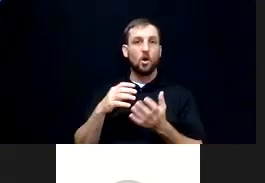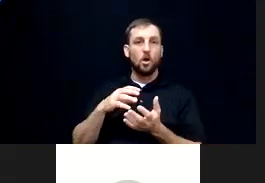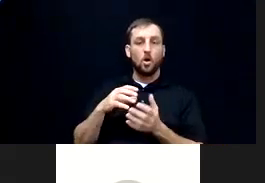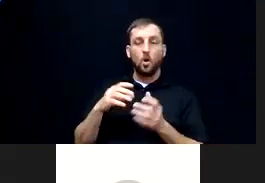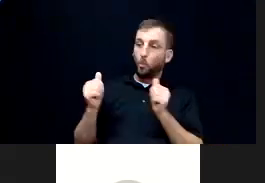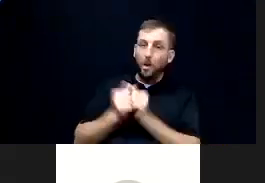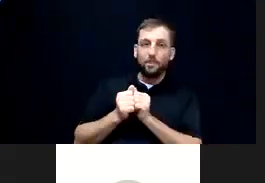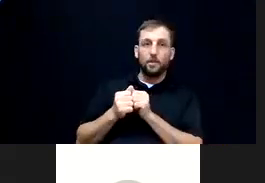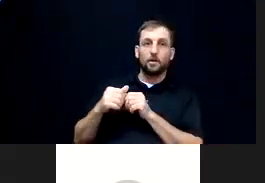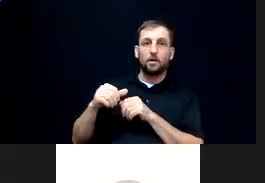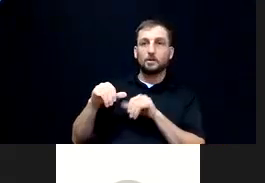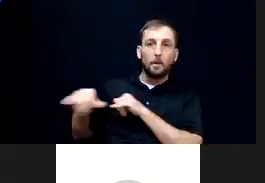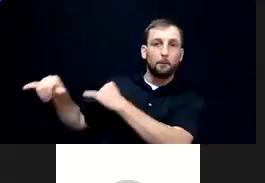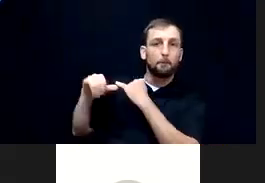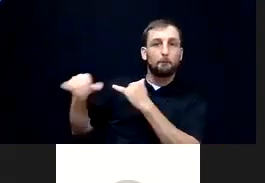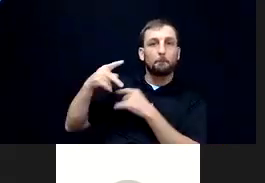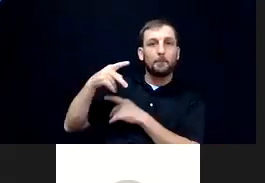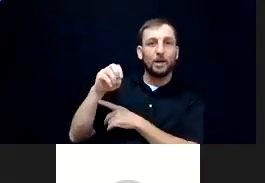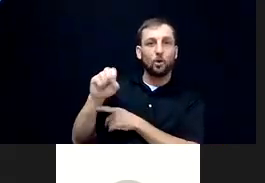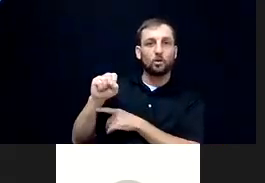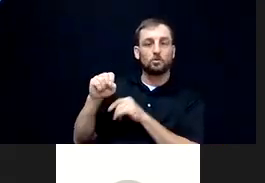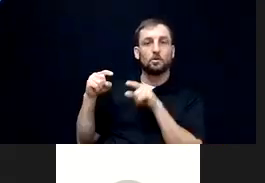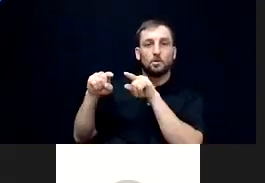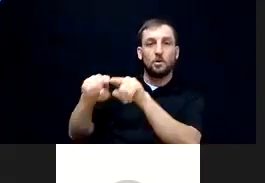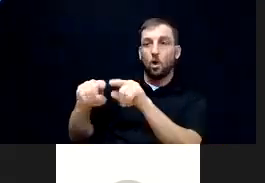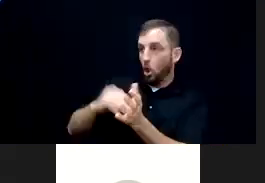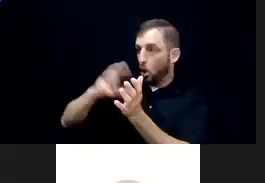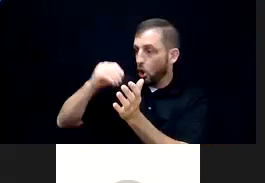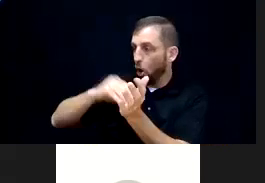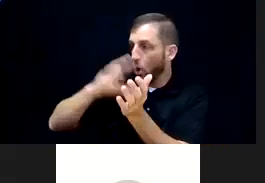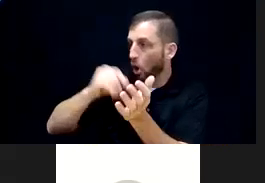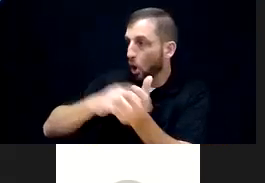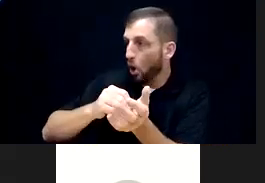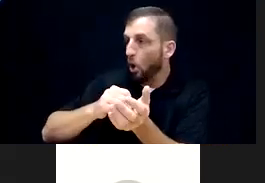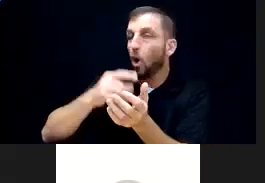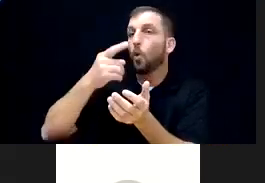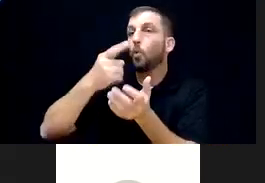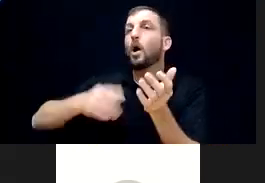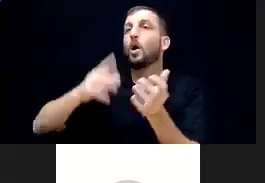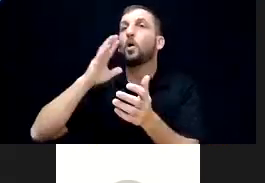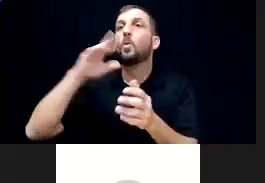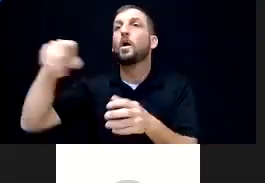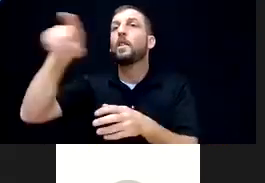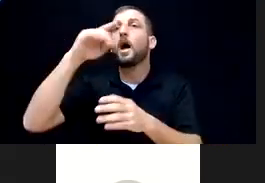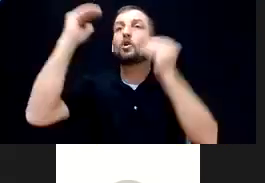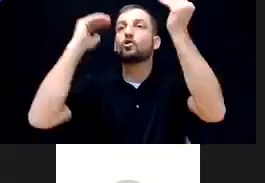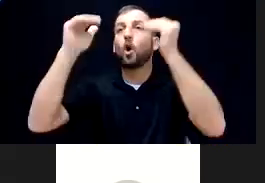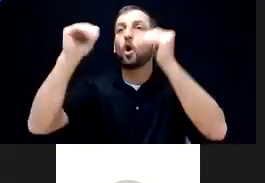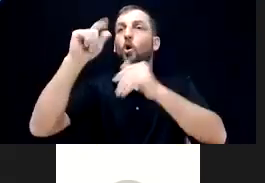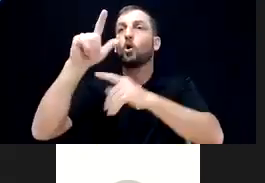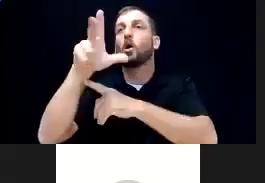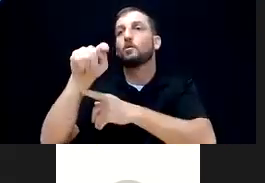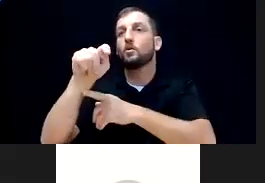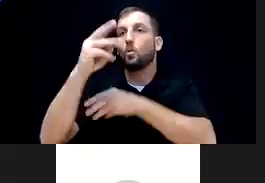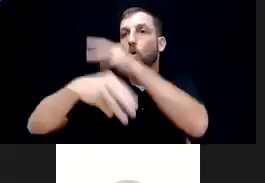they're learning, what's going to be expected of you as you interact in the adult world. So inclusive higher education, it's a critical